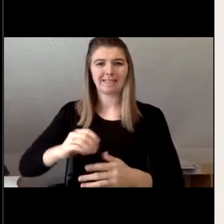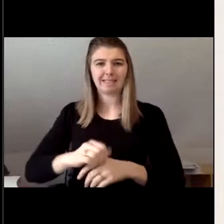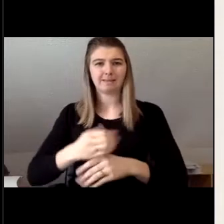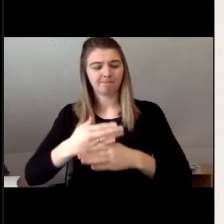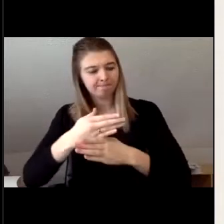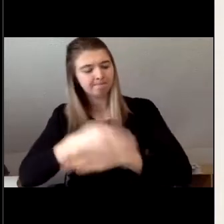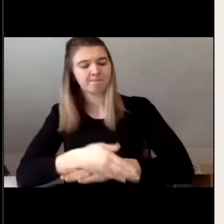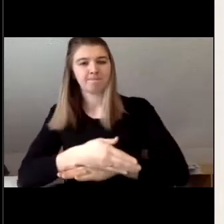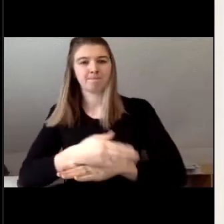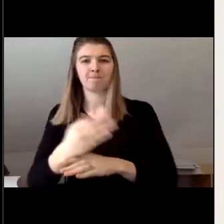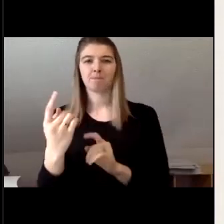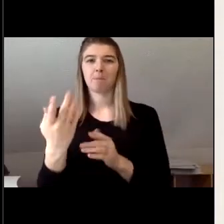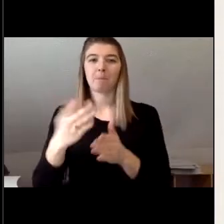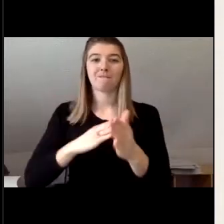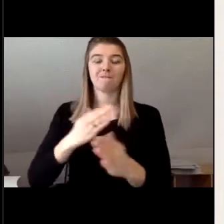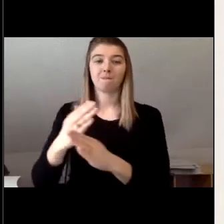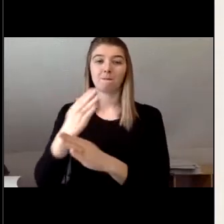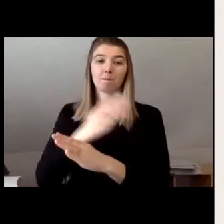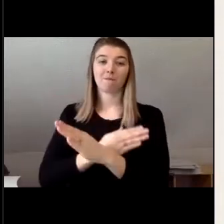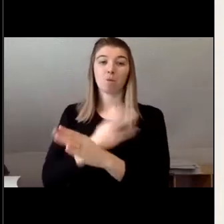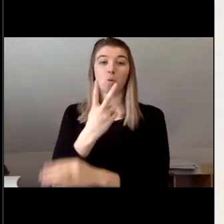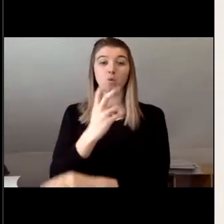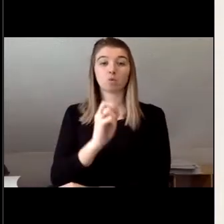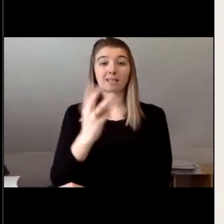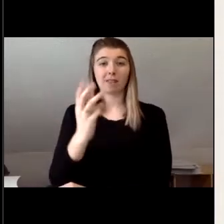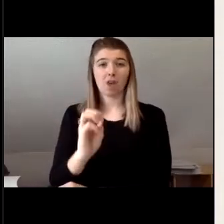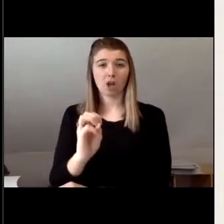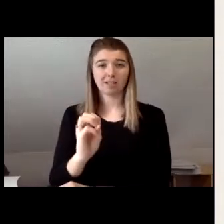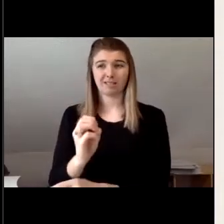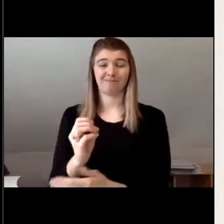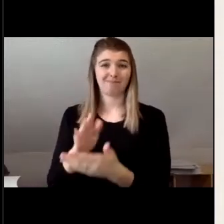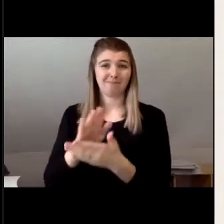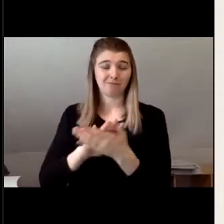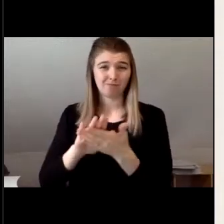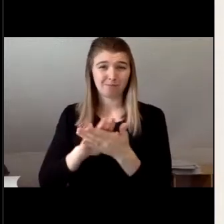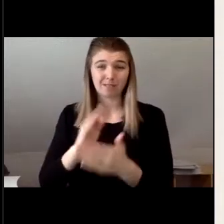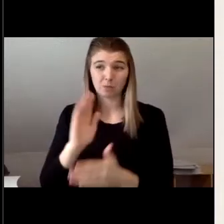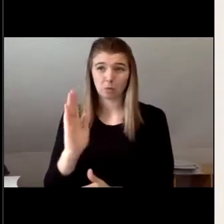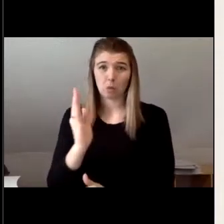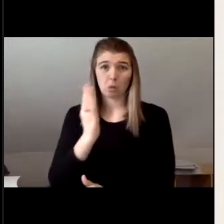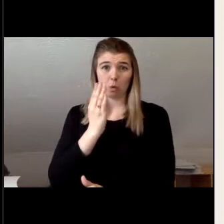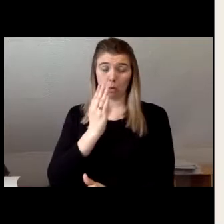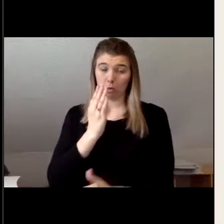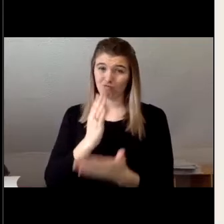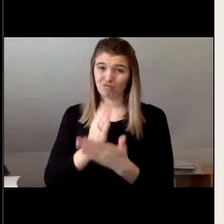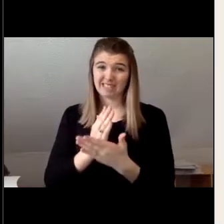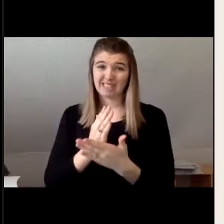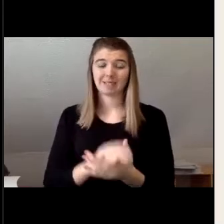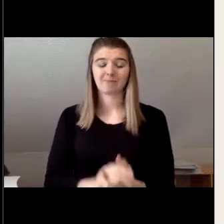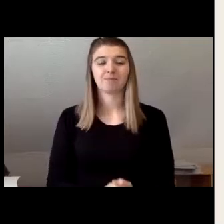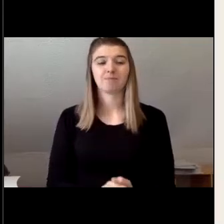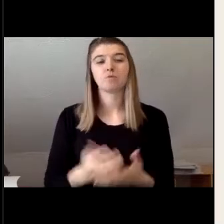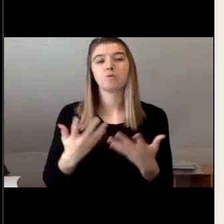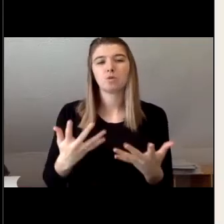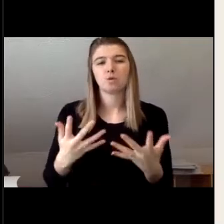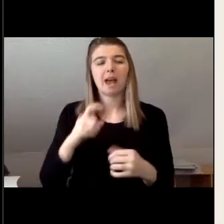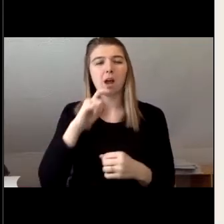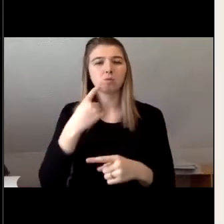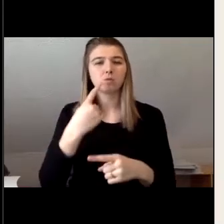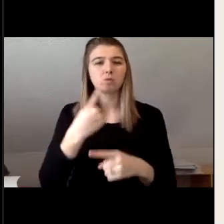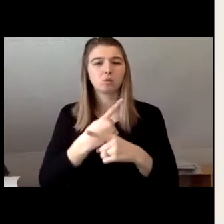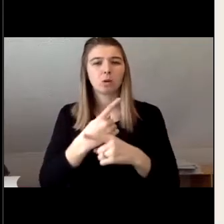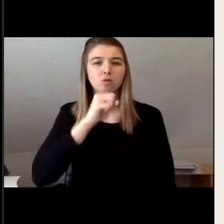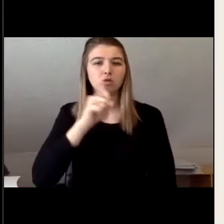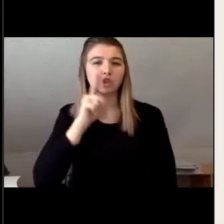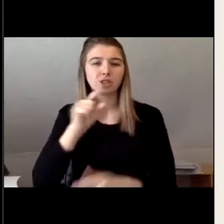which is coming up far sooner than you might think. And so today's discussion, we're going to look at perspectives on gender issues throughout the Commonwealth and the